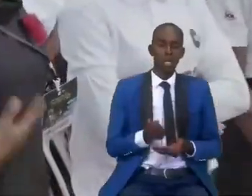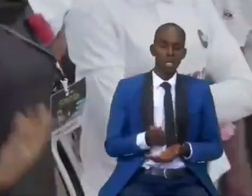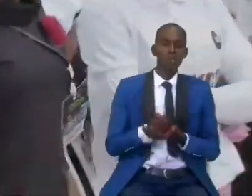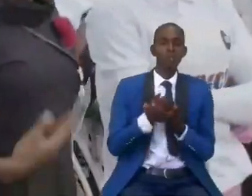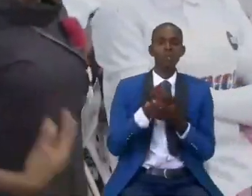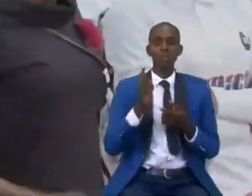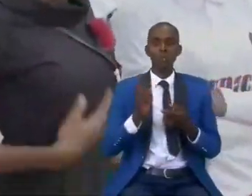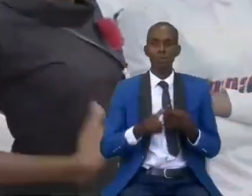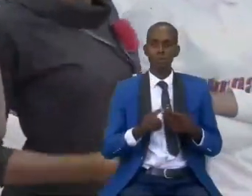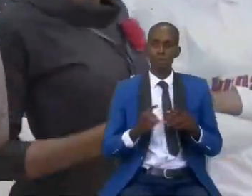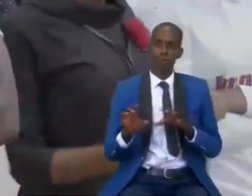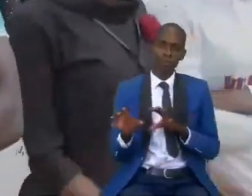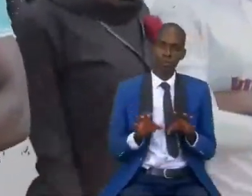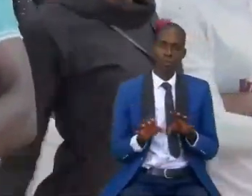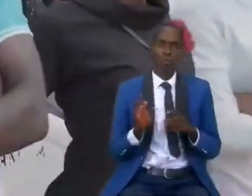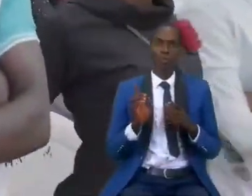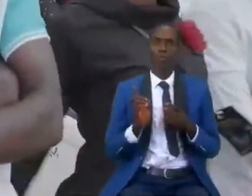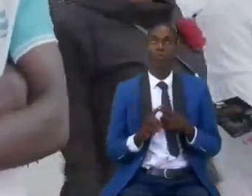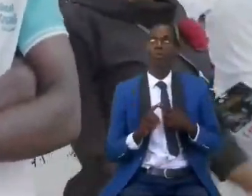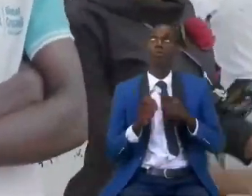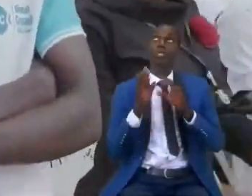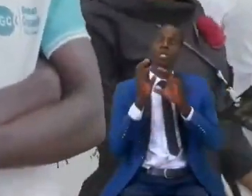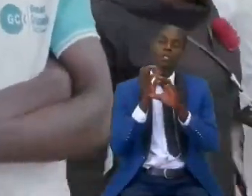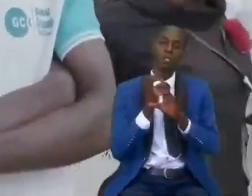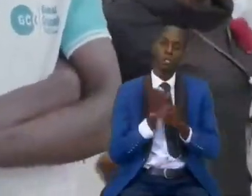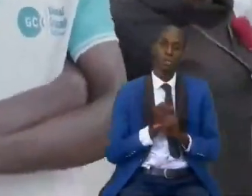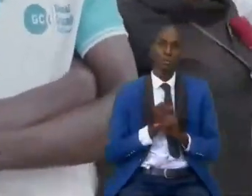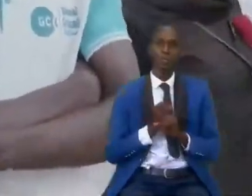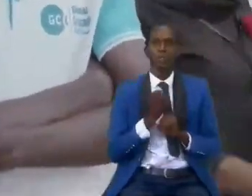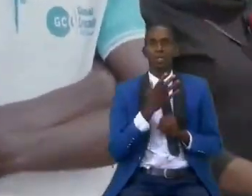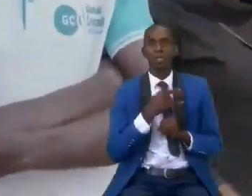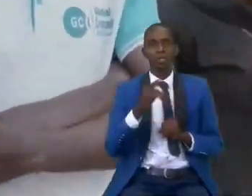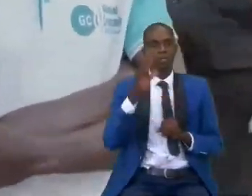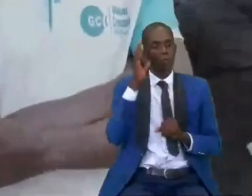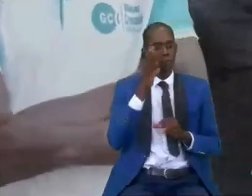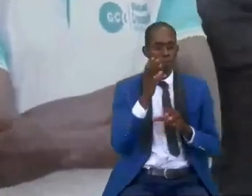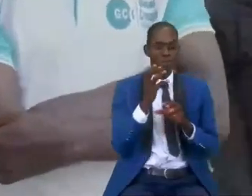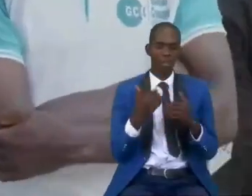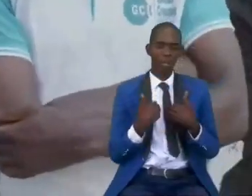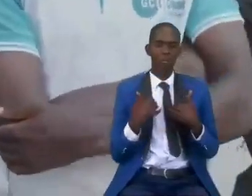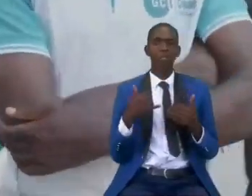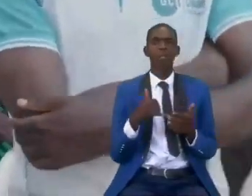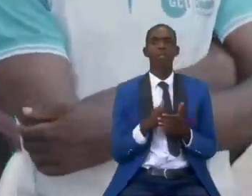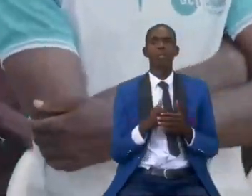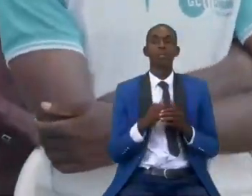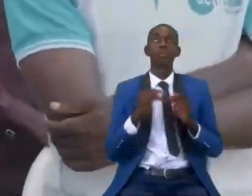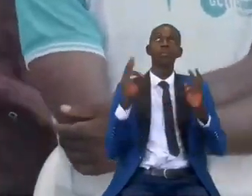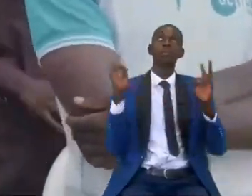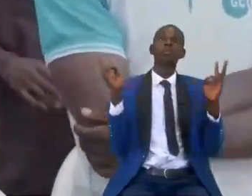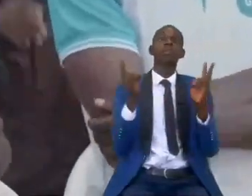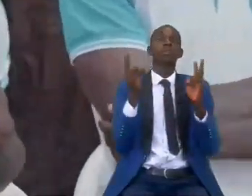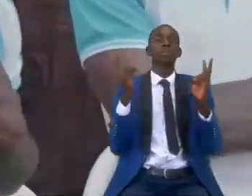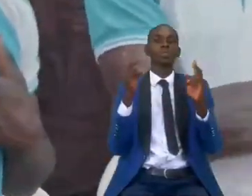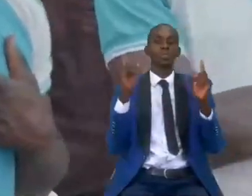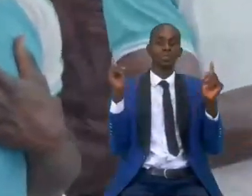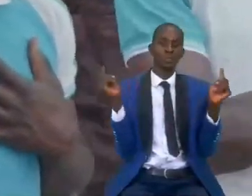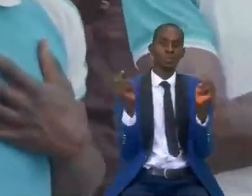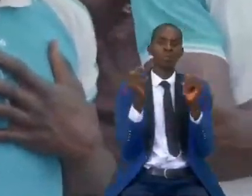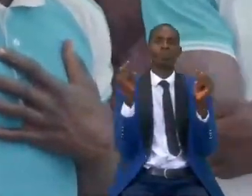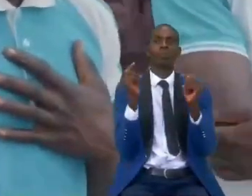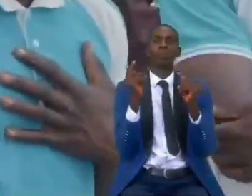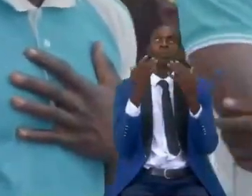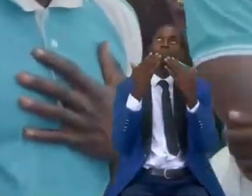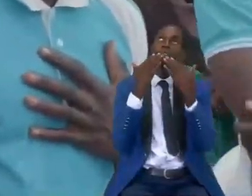and you'll make it triumph. Thanks be unto God that always gives us